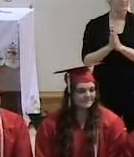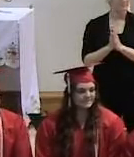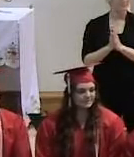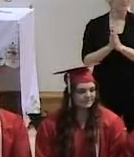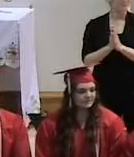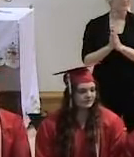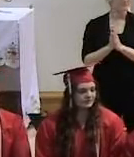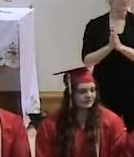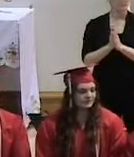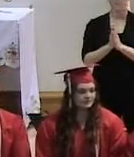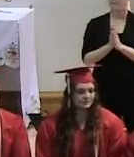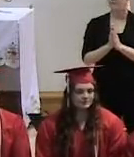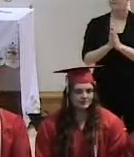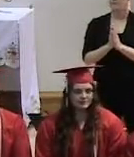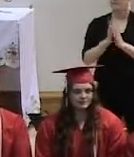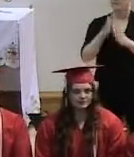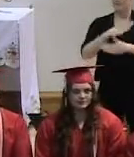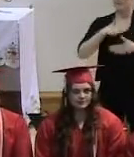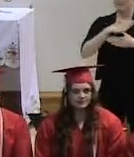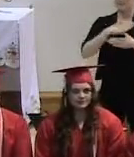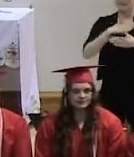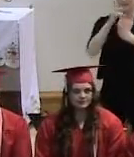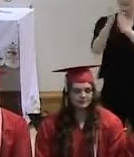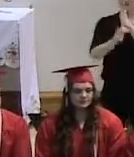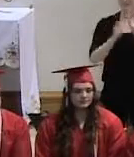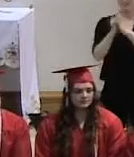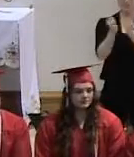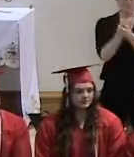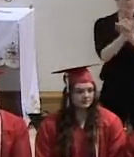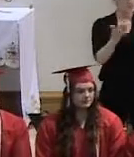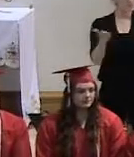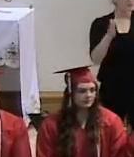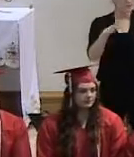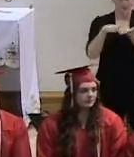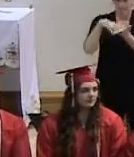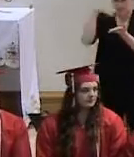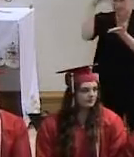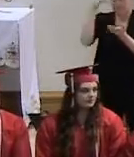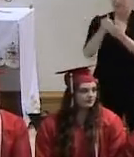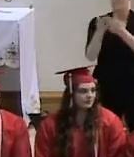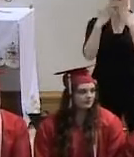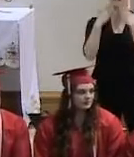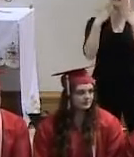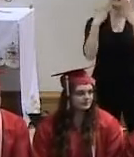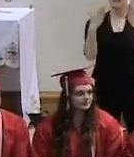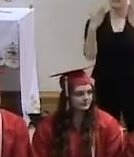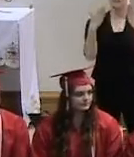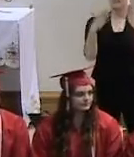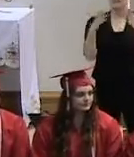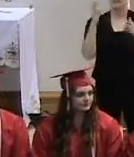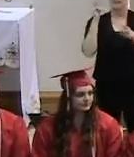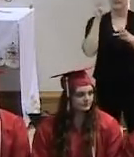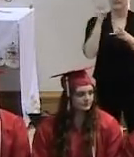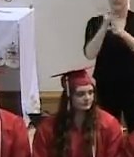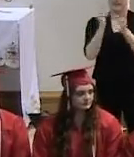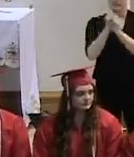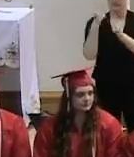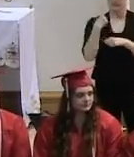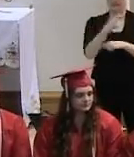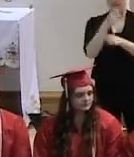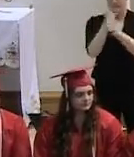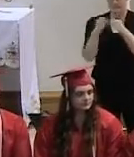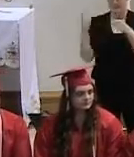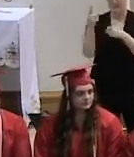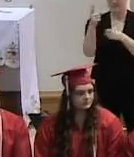I just appreciate it as we've spent time with you and to learn the faith, and thank you for keeping with us. Next year,